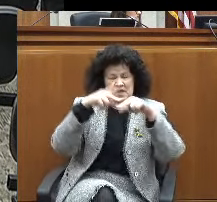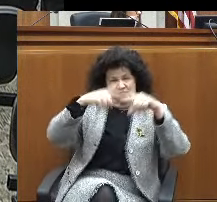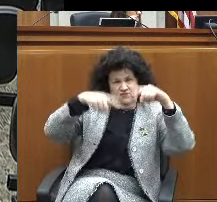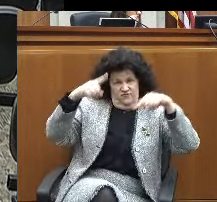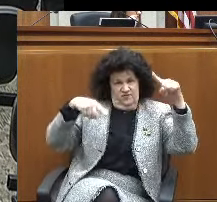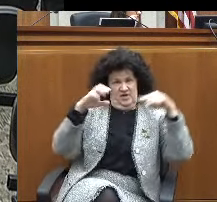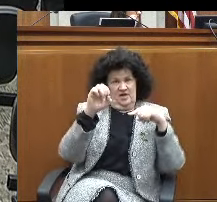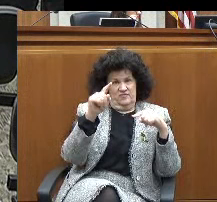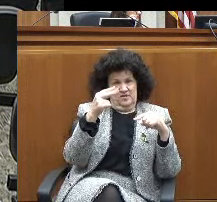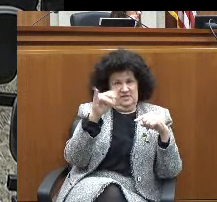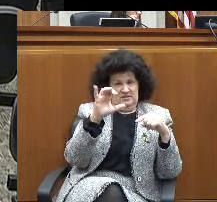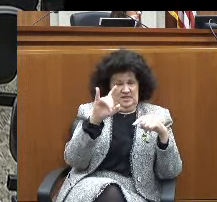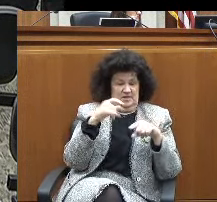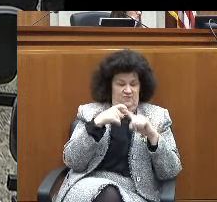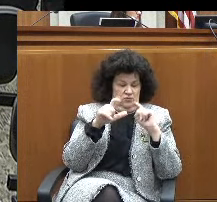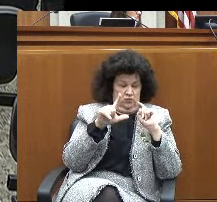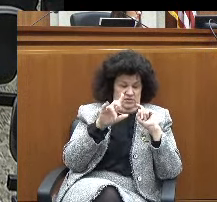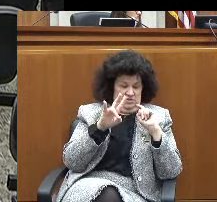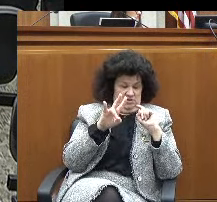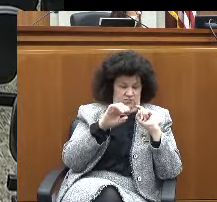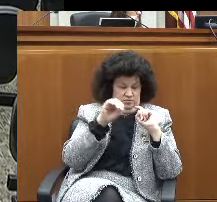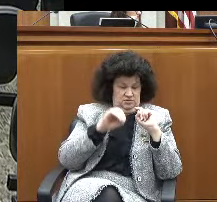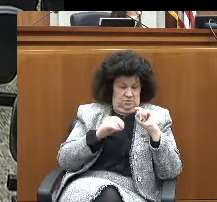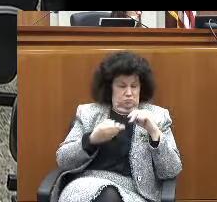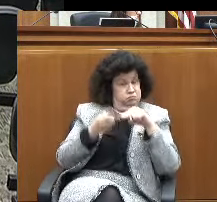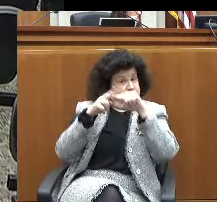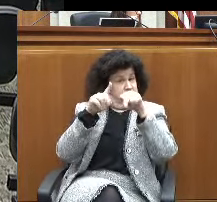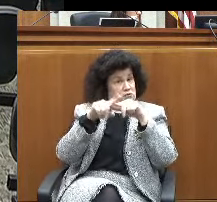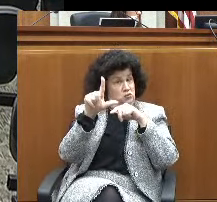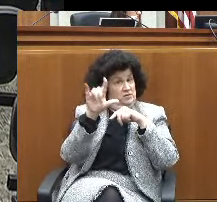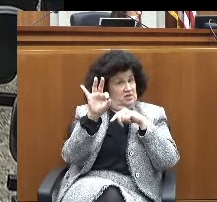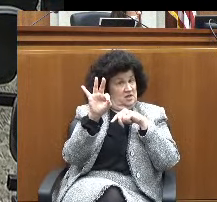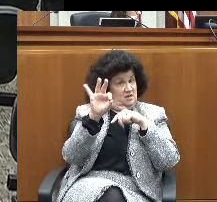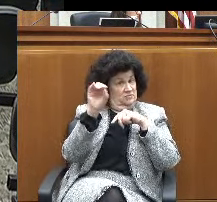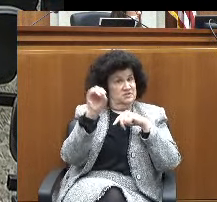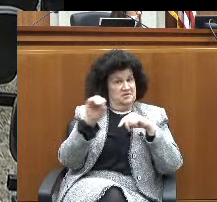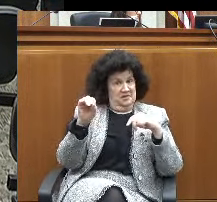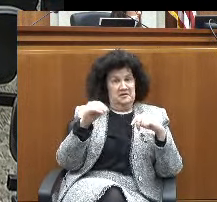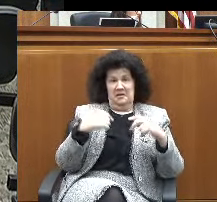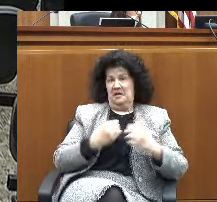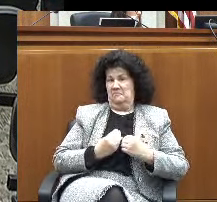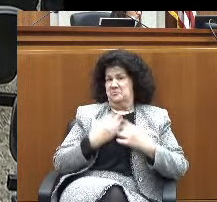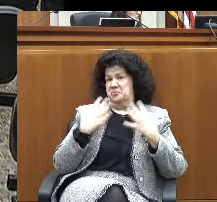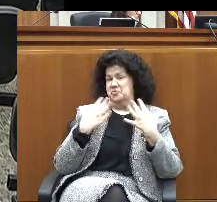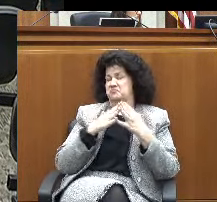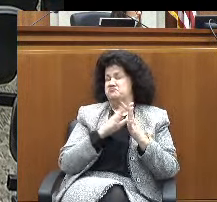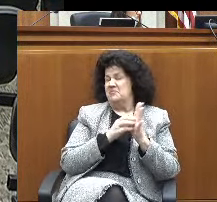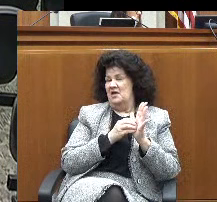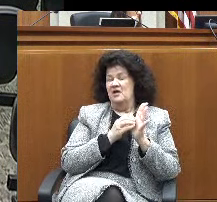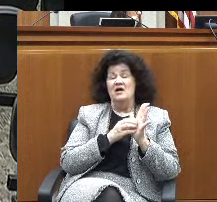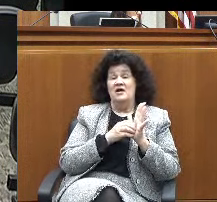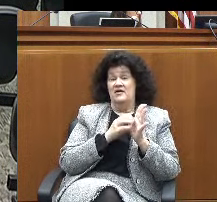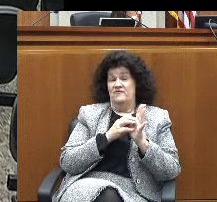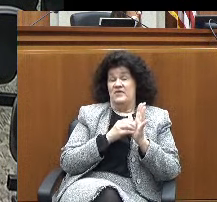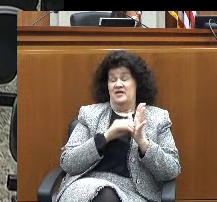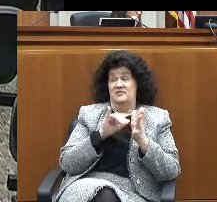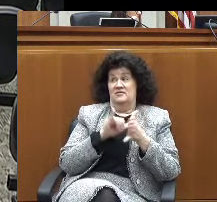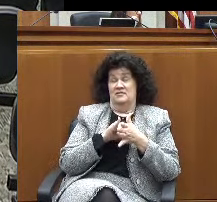from 27% to 29%. That is incredibly promising. This at a time where all